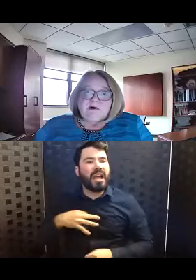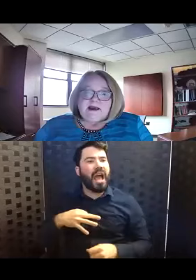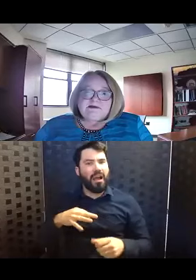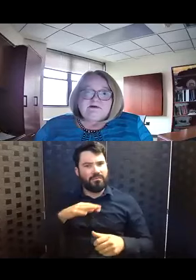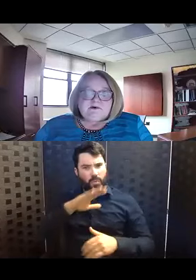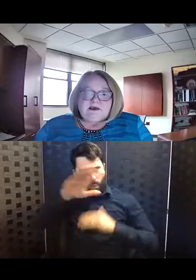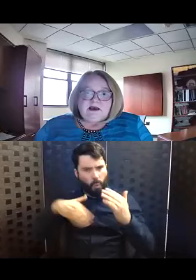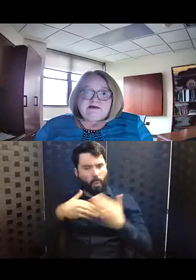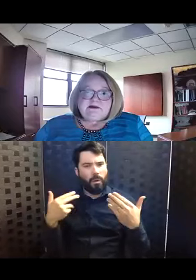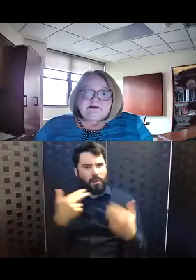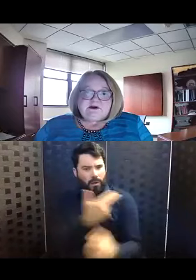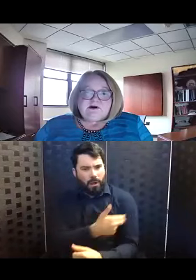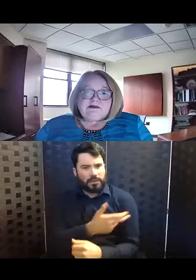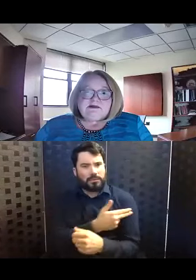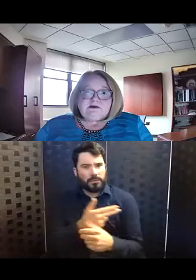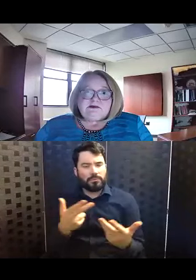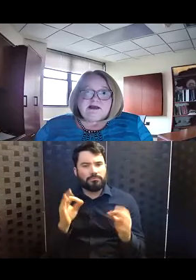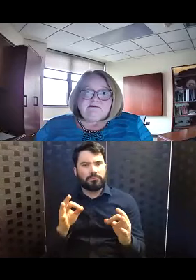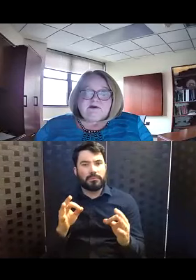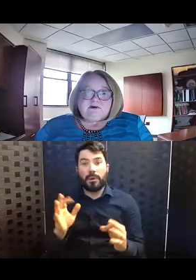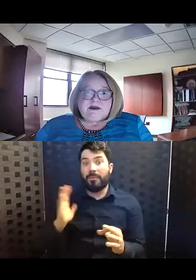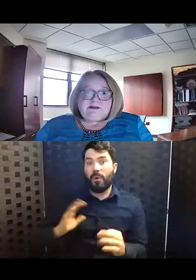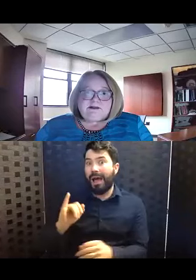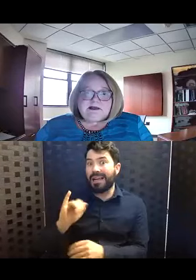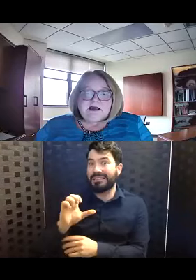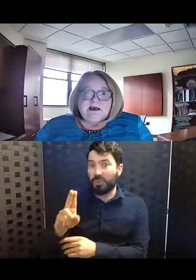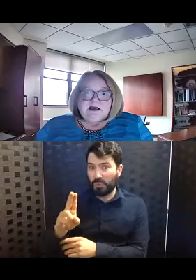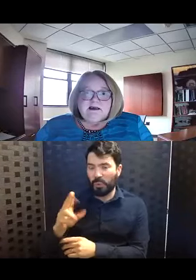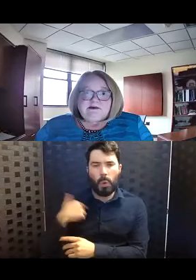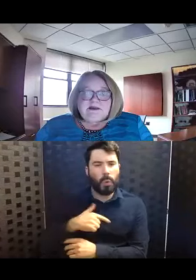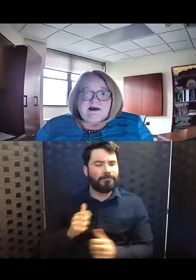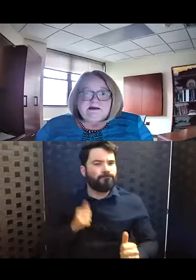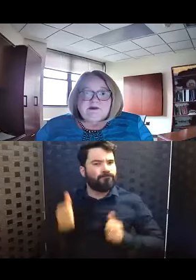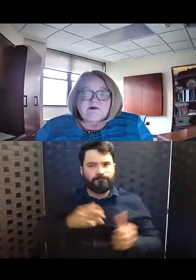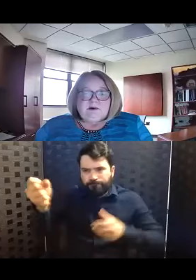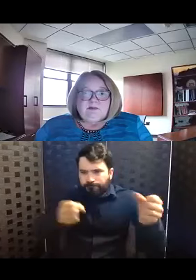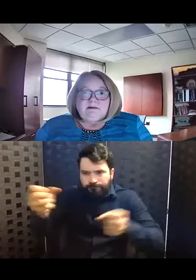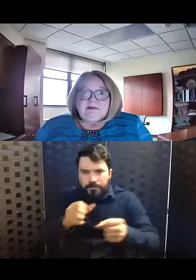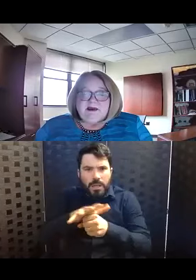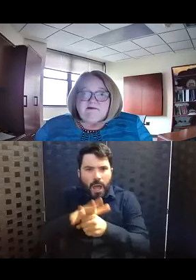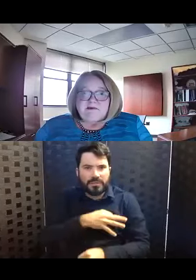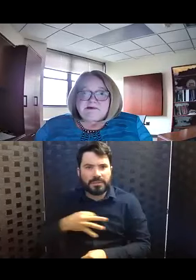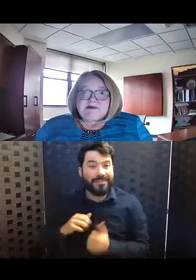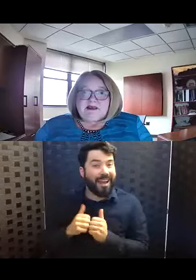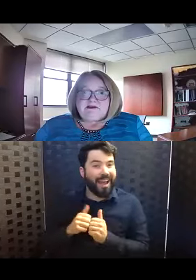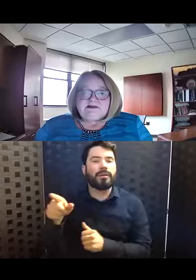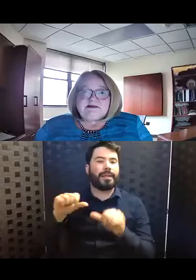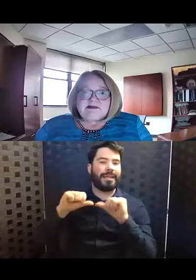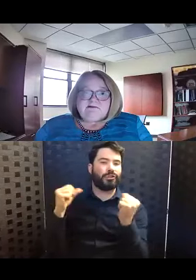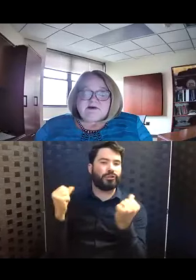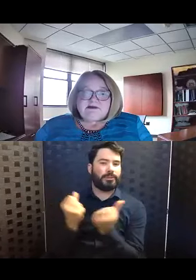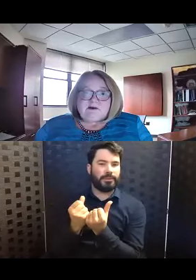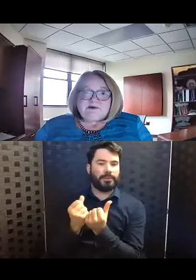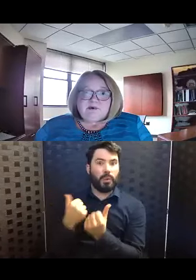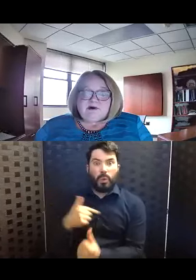were very proactive early on to secure ICU staffing through agency. And to be honest with you, we probably have the most